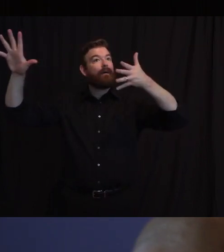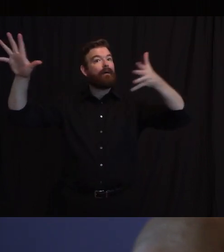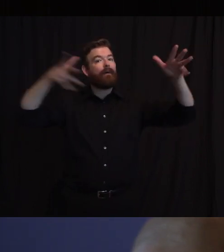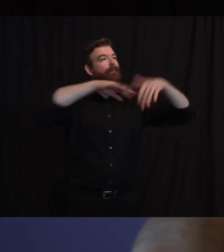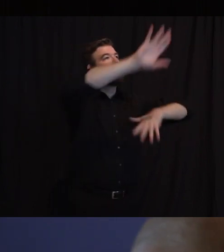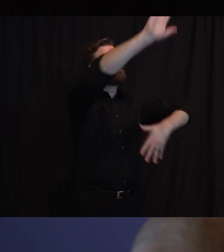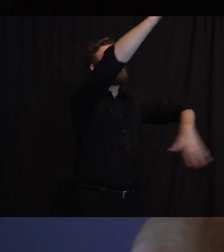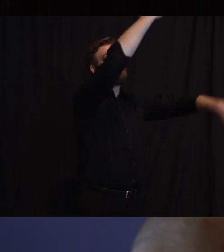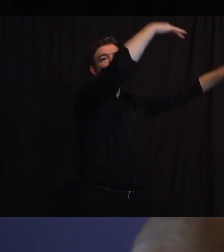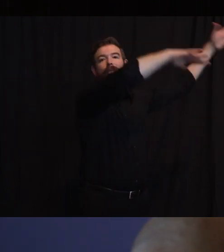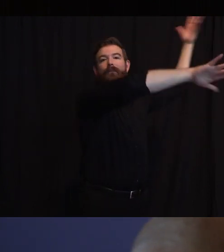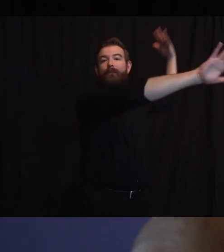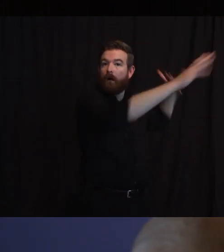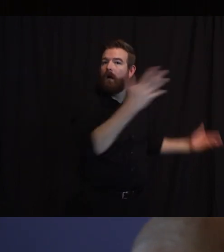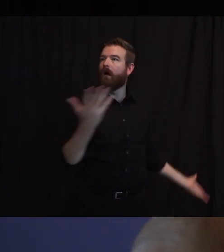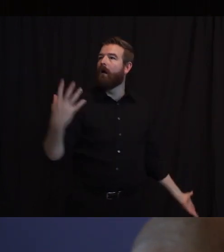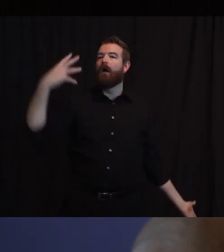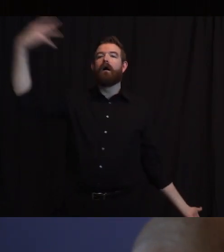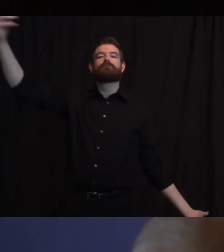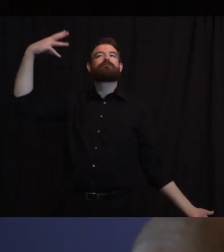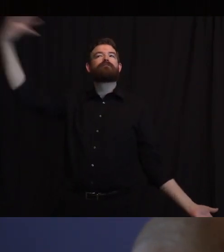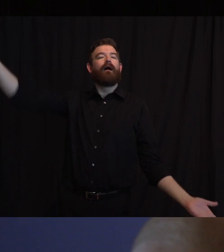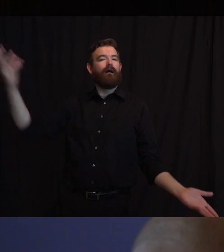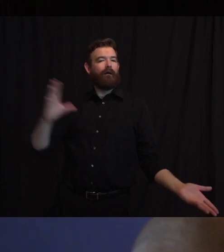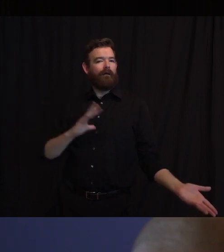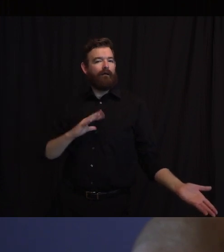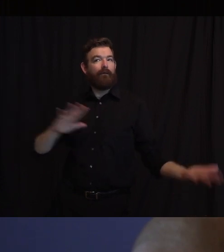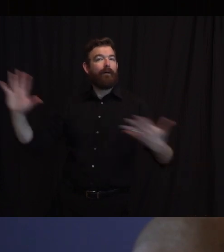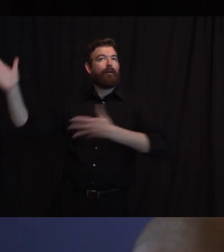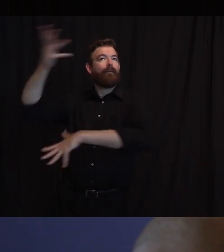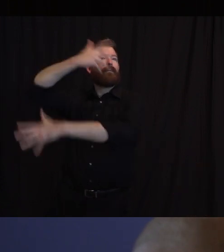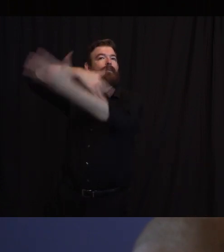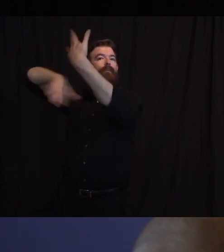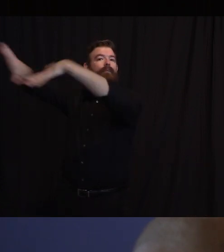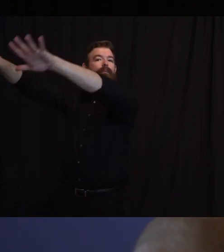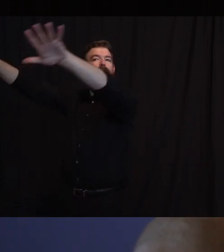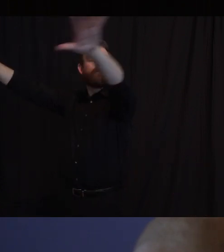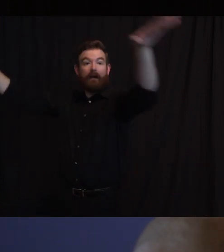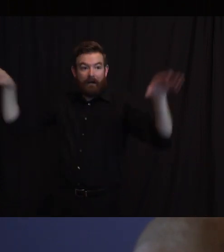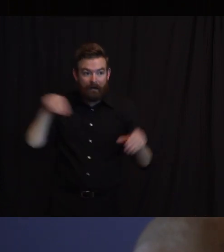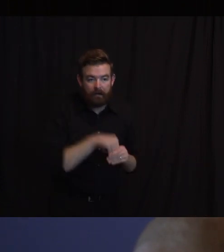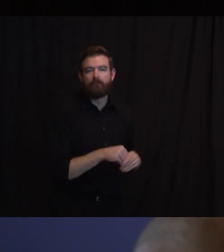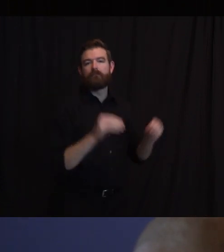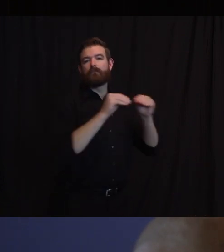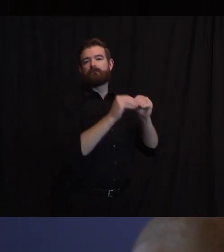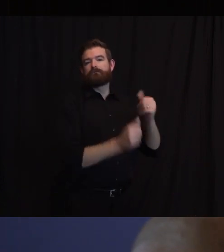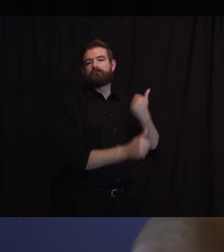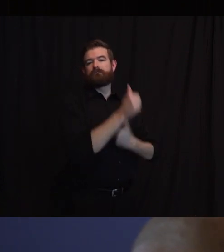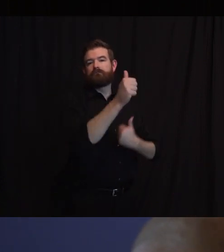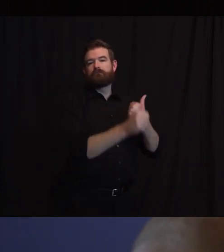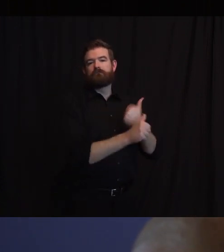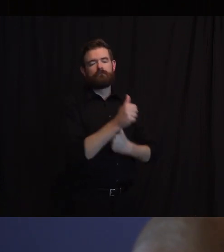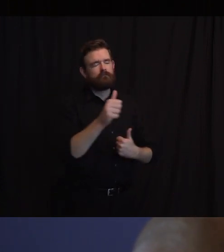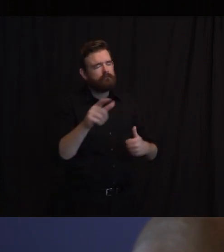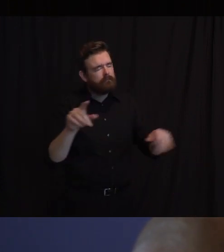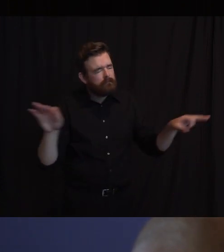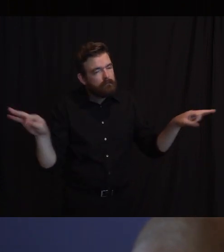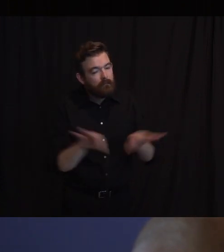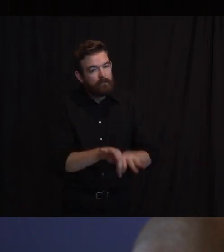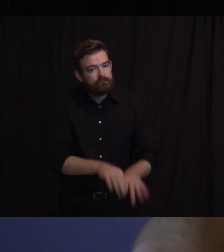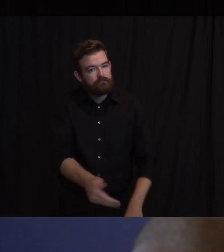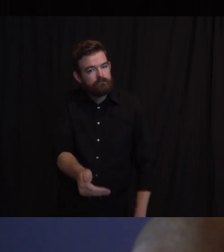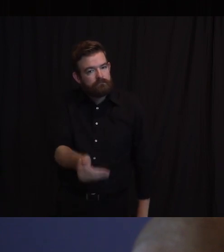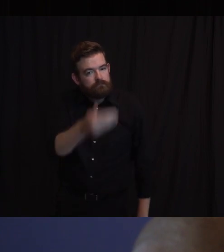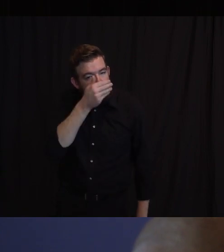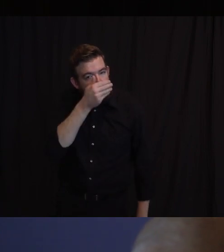said many, many times, to continue to wear the face coverings whenever you are around other people who might potentially become